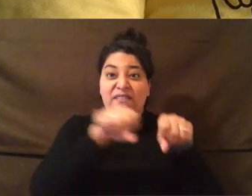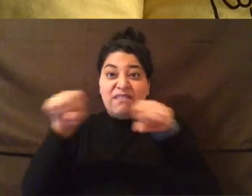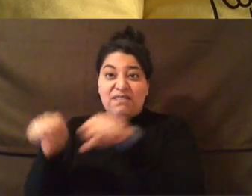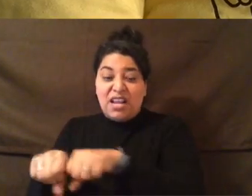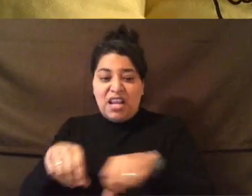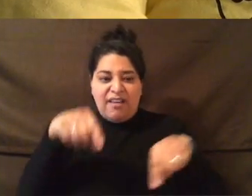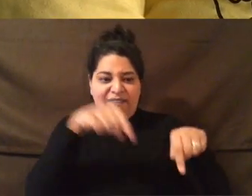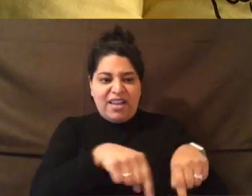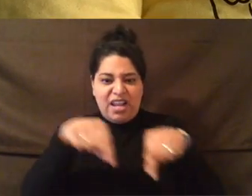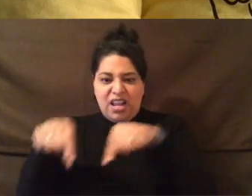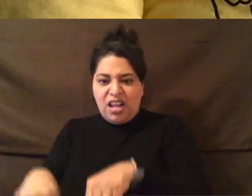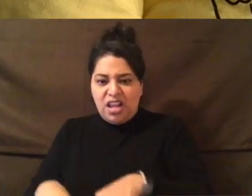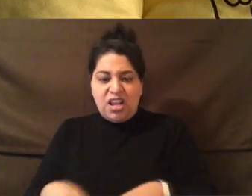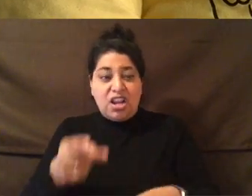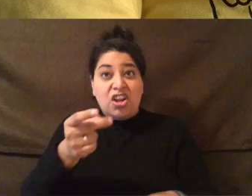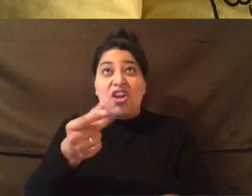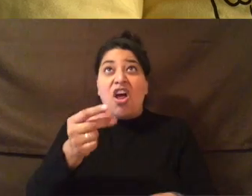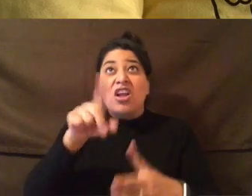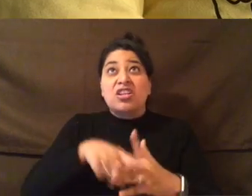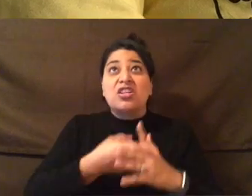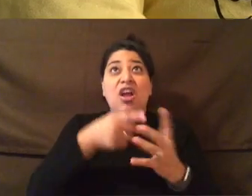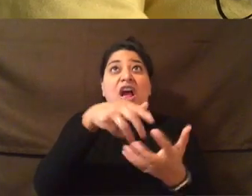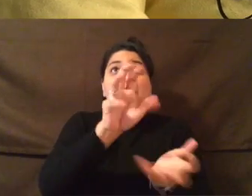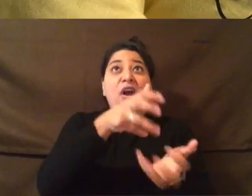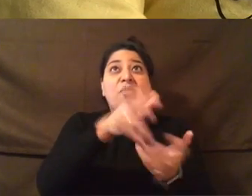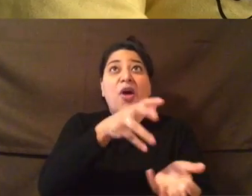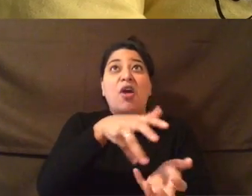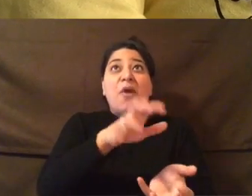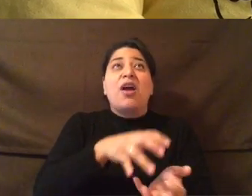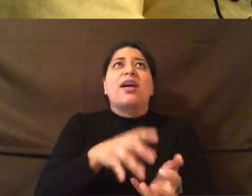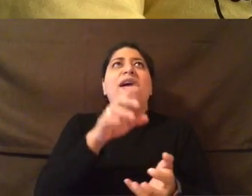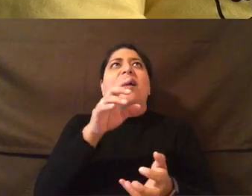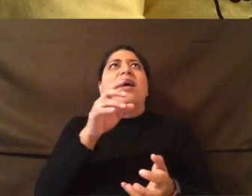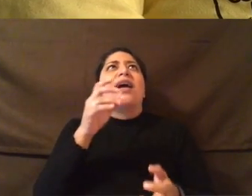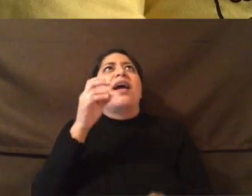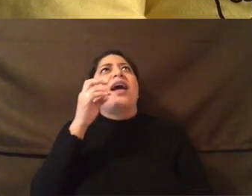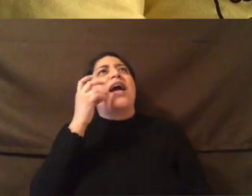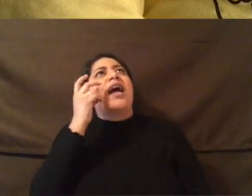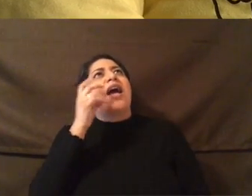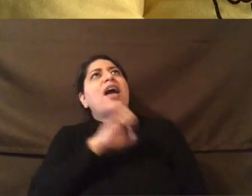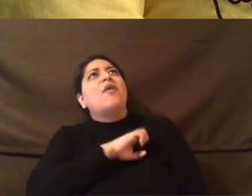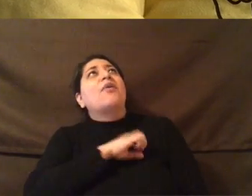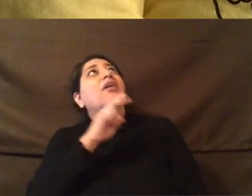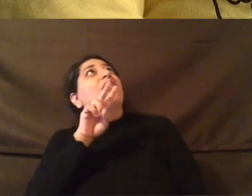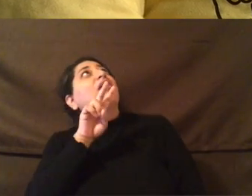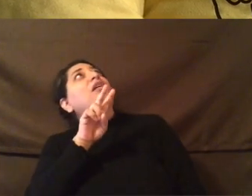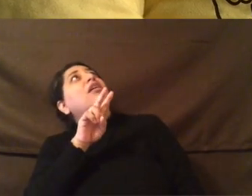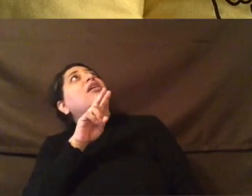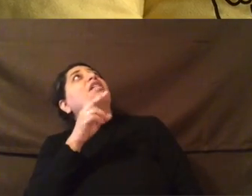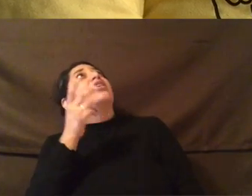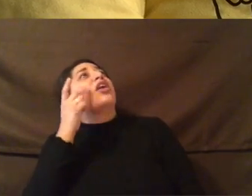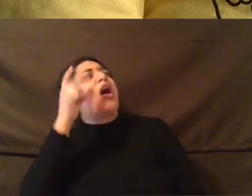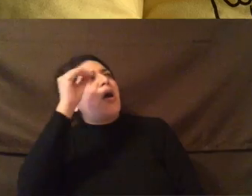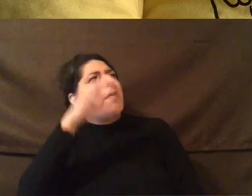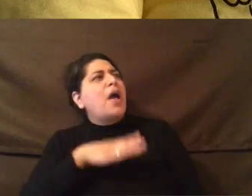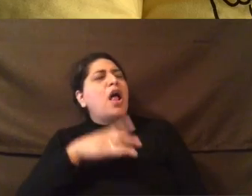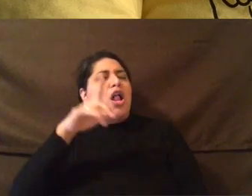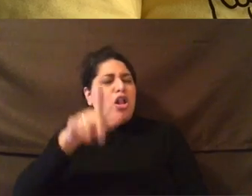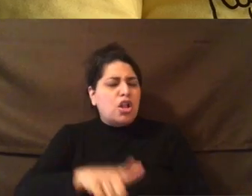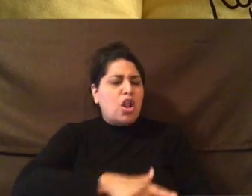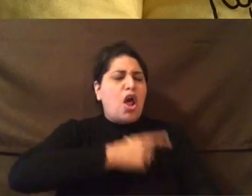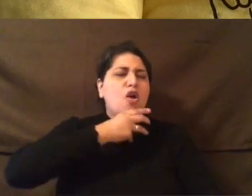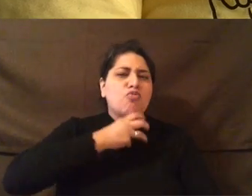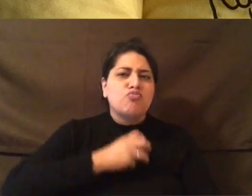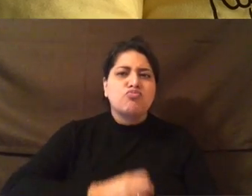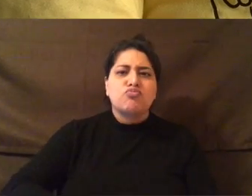of feet. The dog began to bark. Edward looked up and saw that the feet were attached to an enormous man with a long,